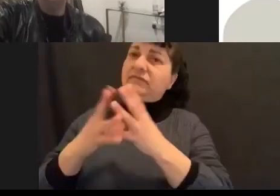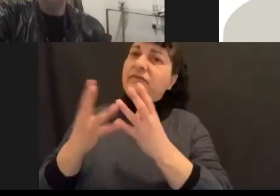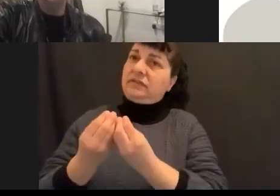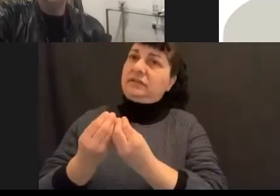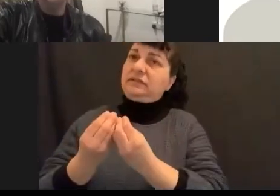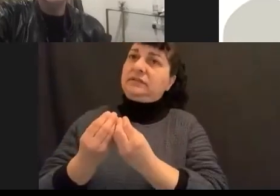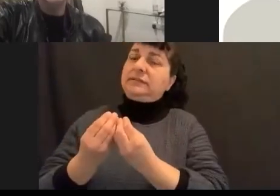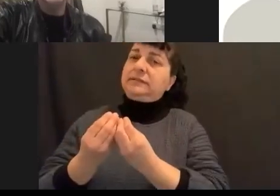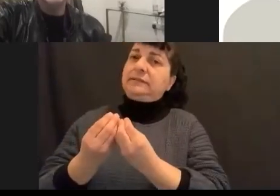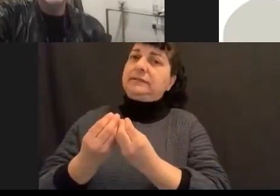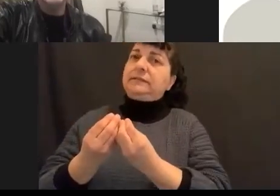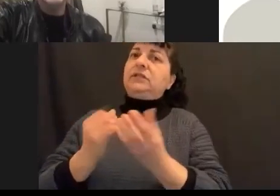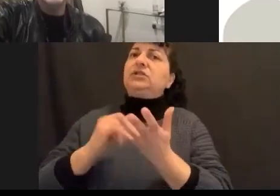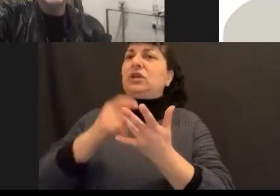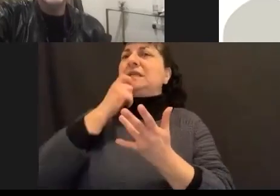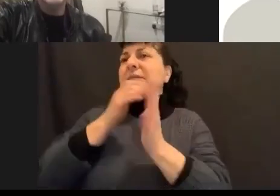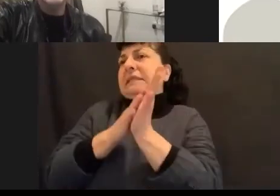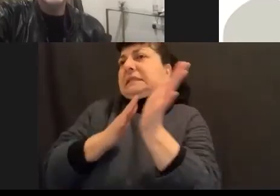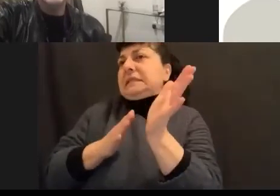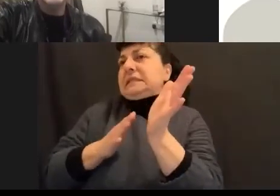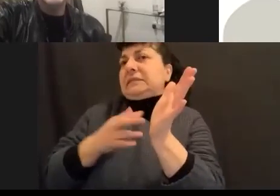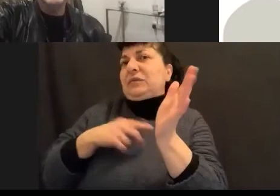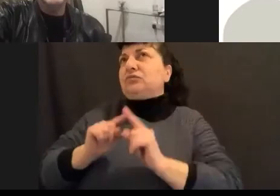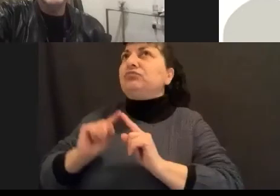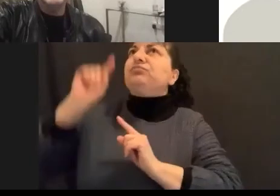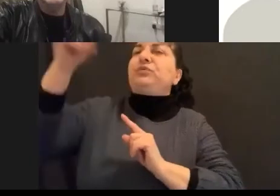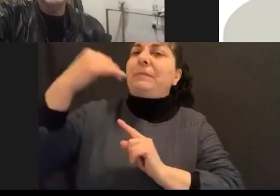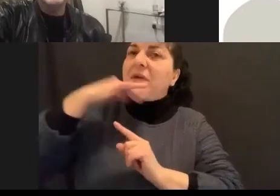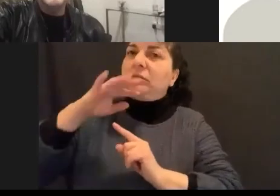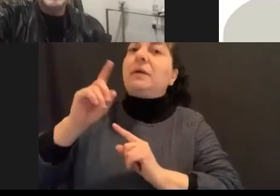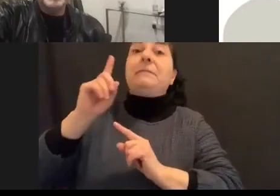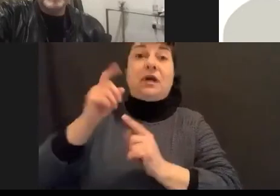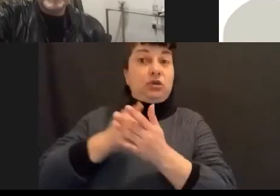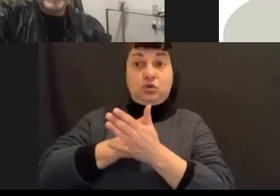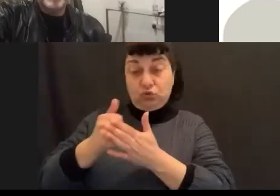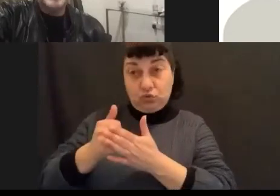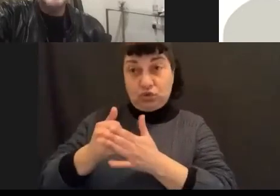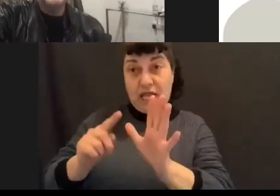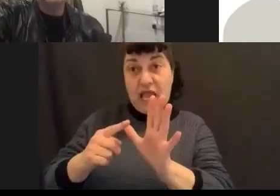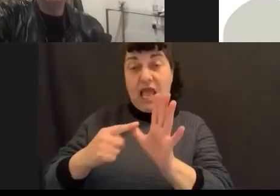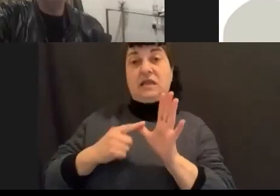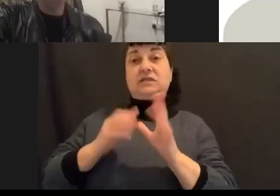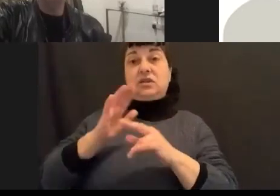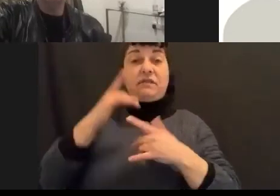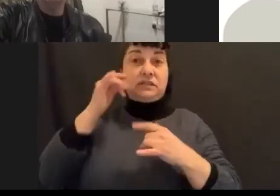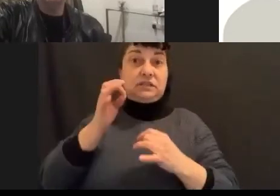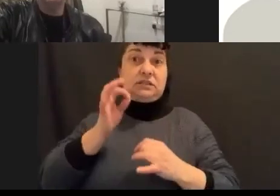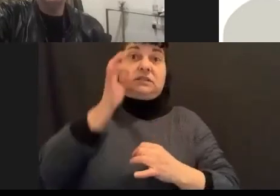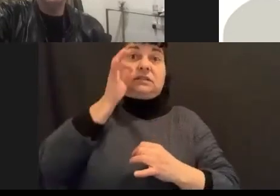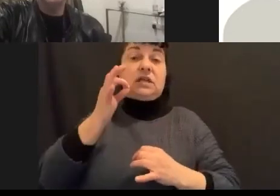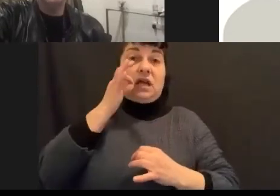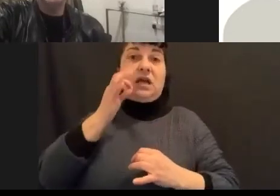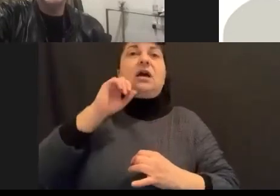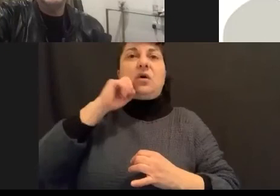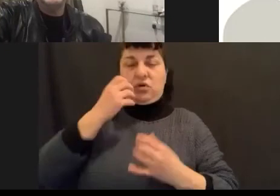geography. But generally, the turnaround times are in the order of about 24 hours, depending on the demand. There is